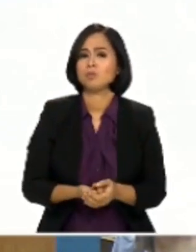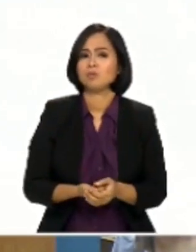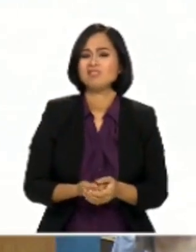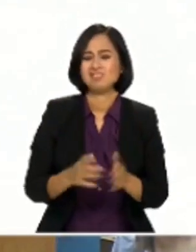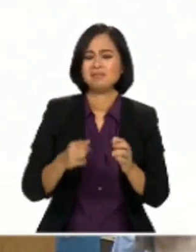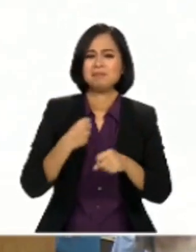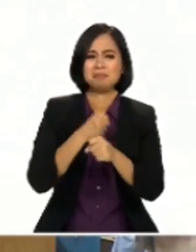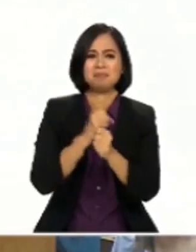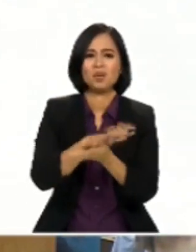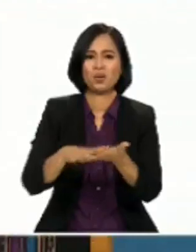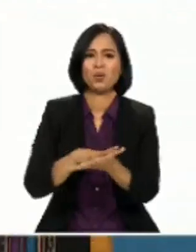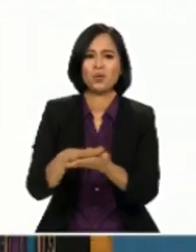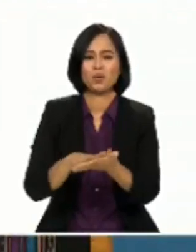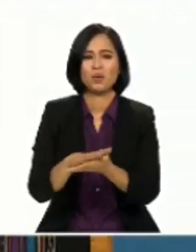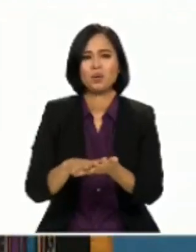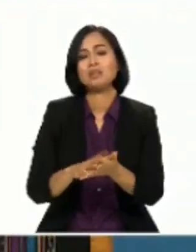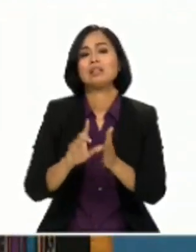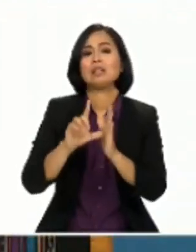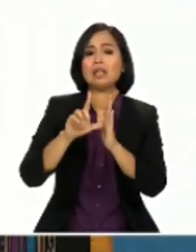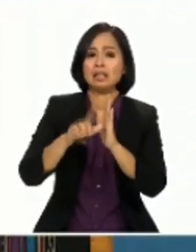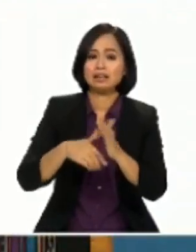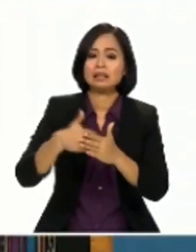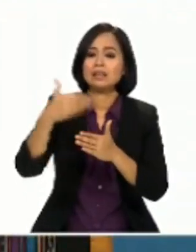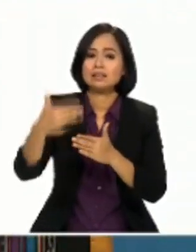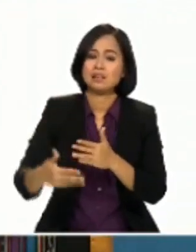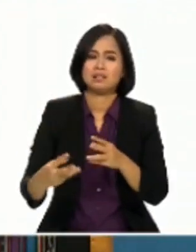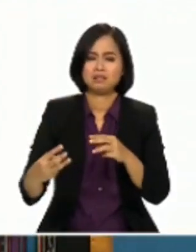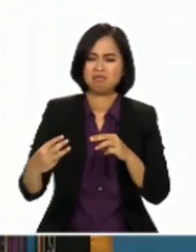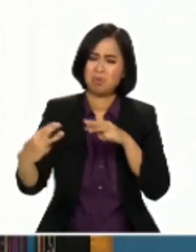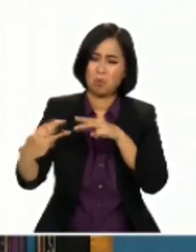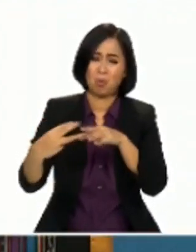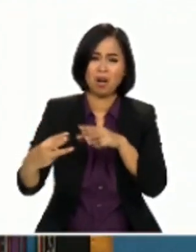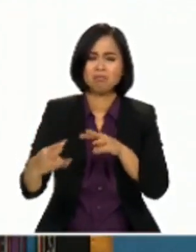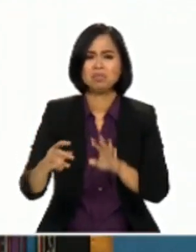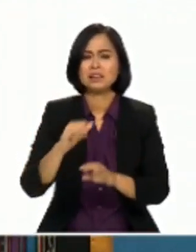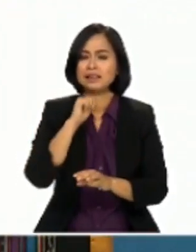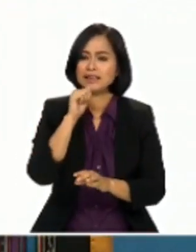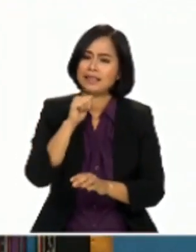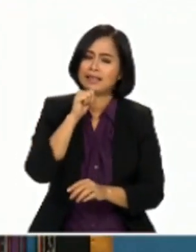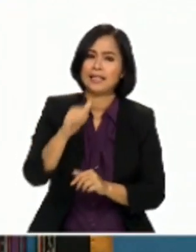Magkagulo talaga yan. And it could lead to one, not really war. I said, we have to...